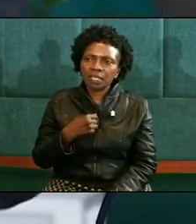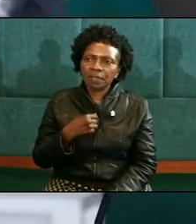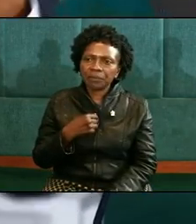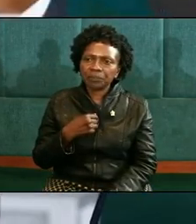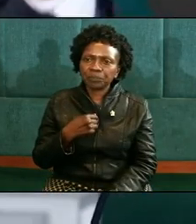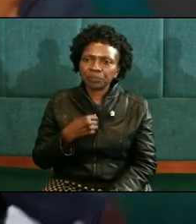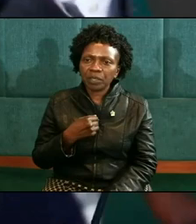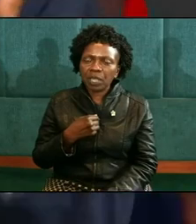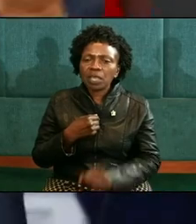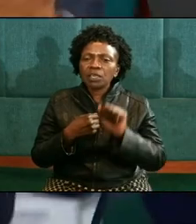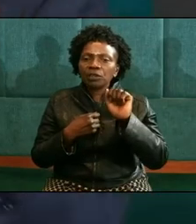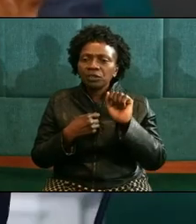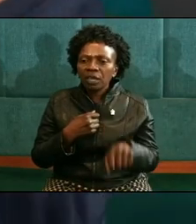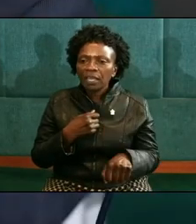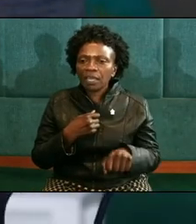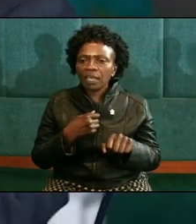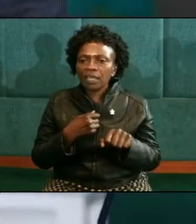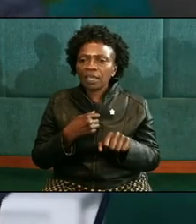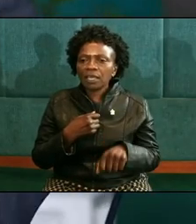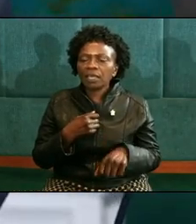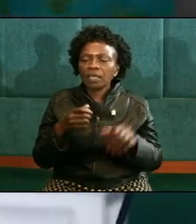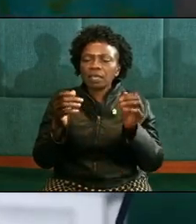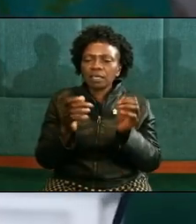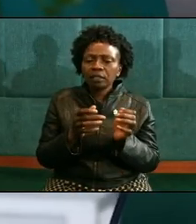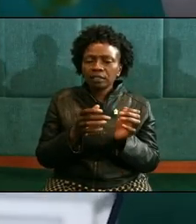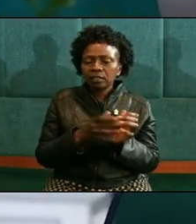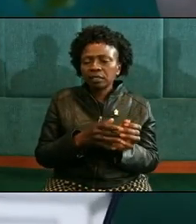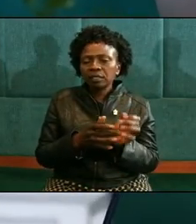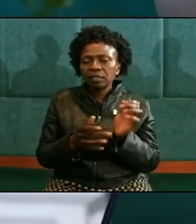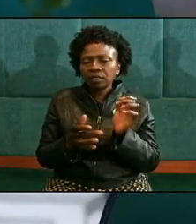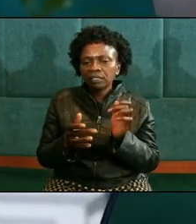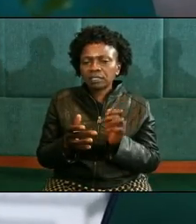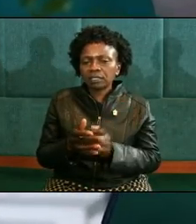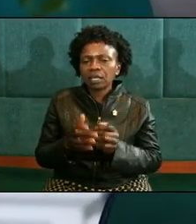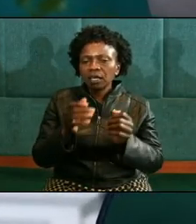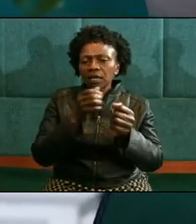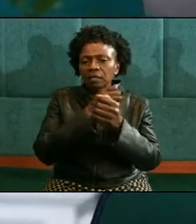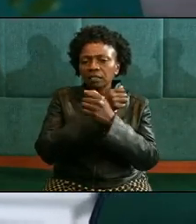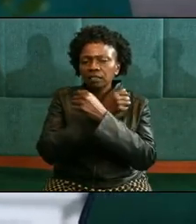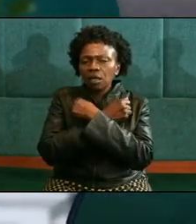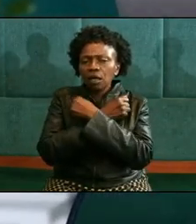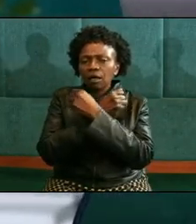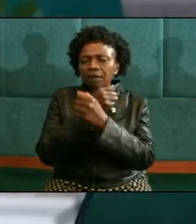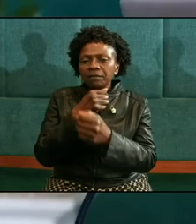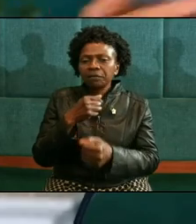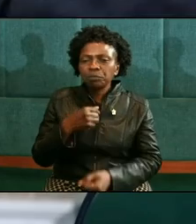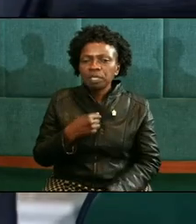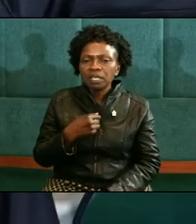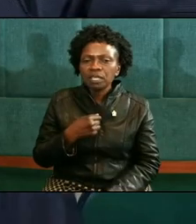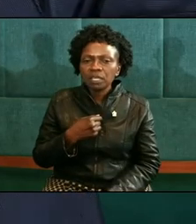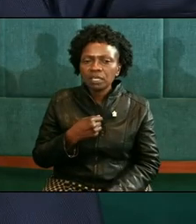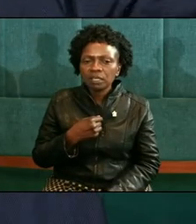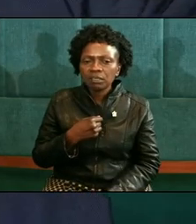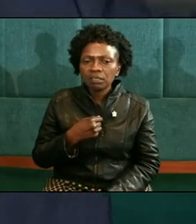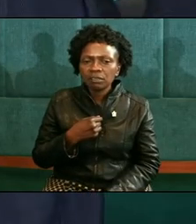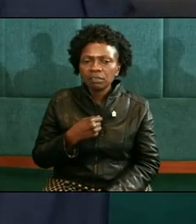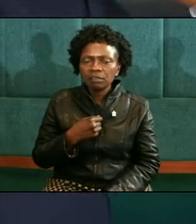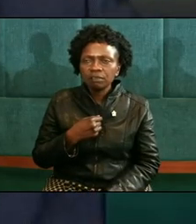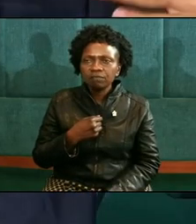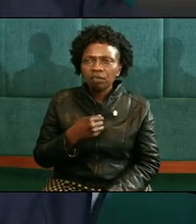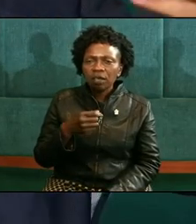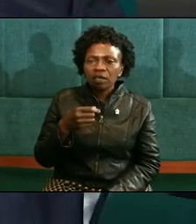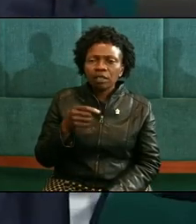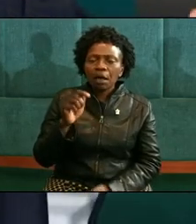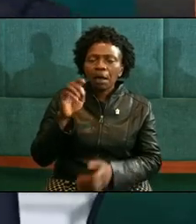The preacher, come, come, come. Yes, God bless you. God bless you. God bless you. God bless you. God bless you. The